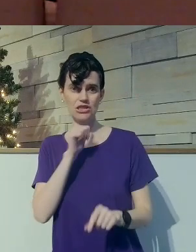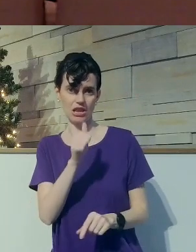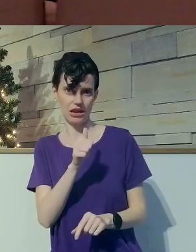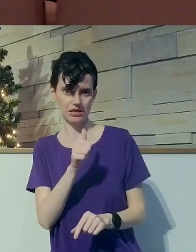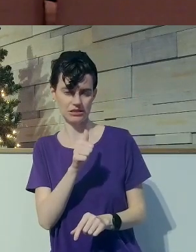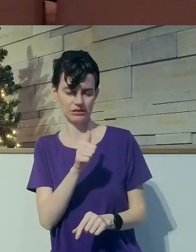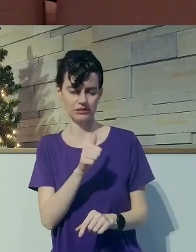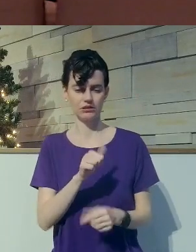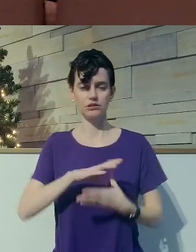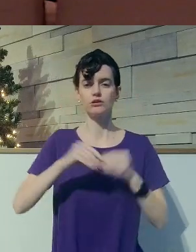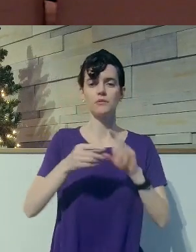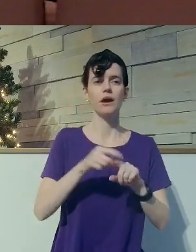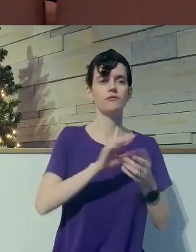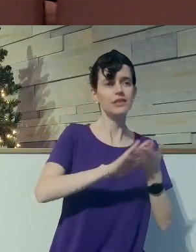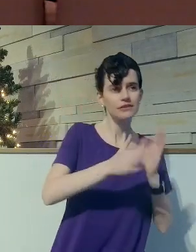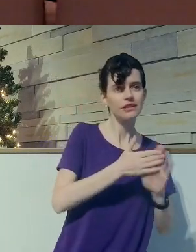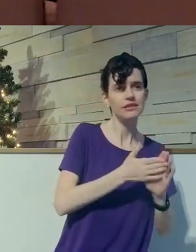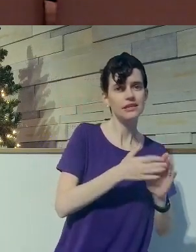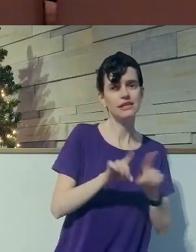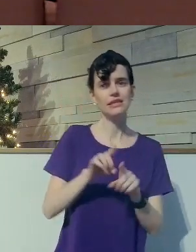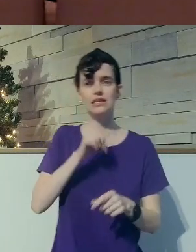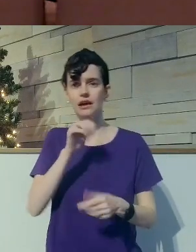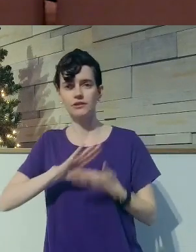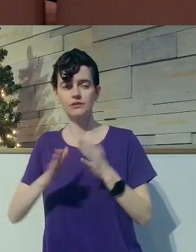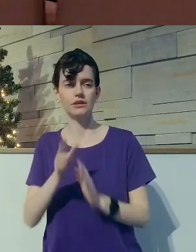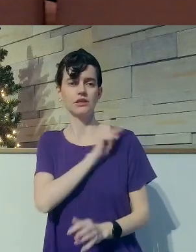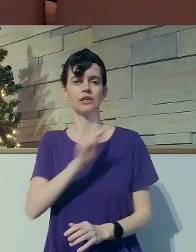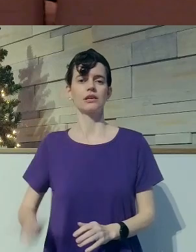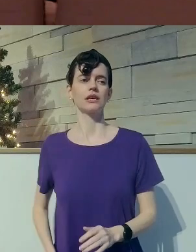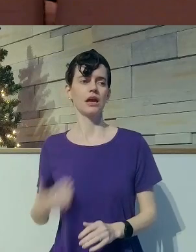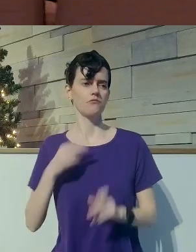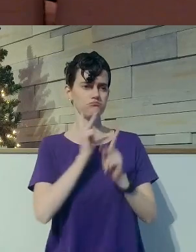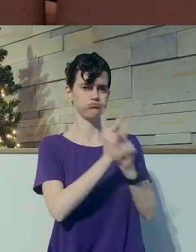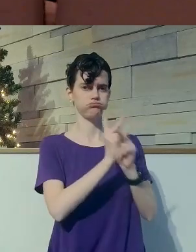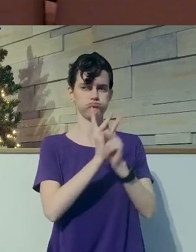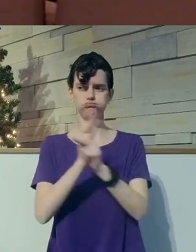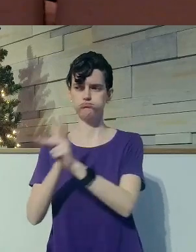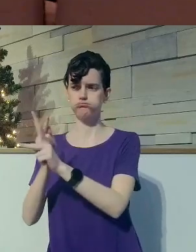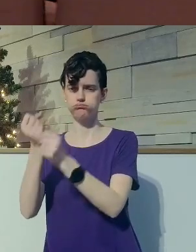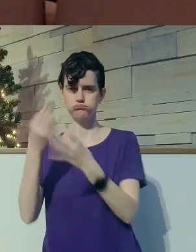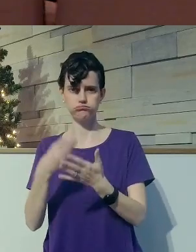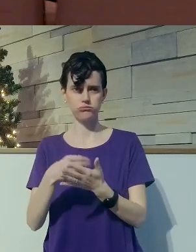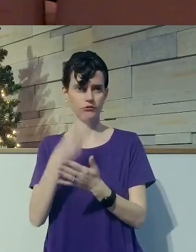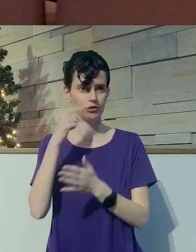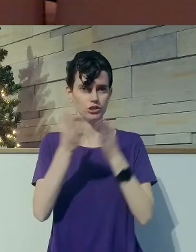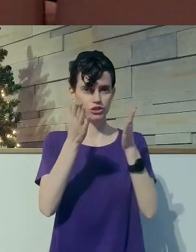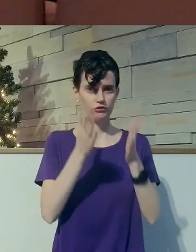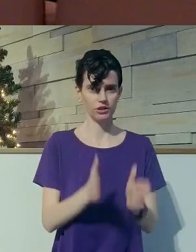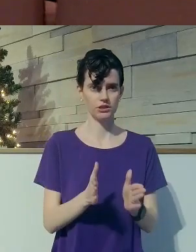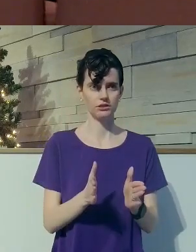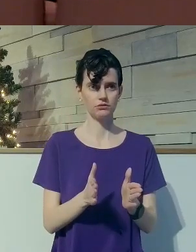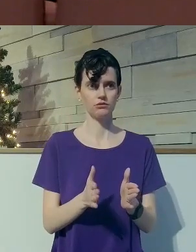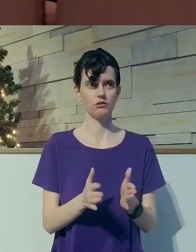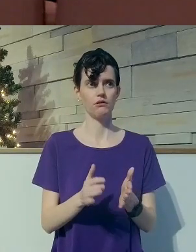of forgiving and then not forgiving. A king had loaned out money to a servant,